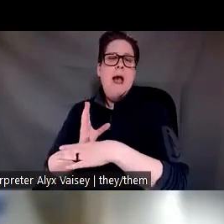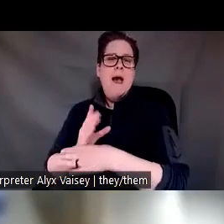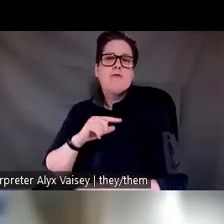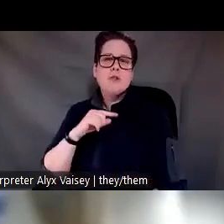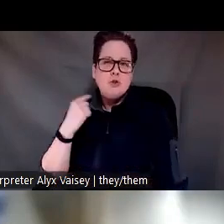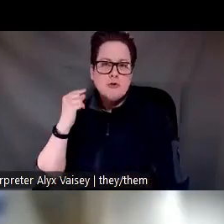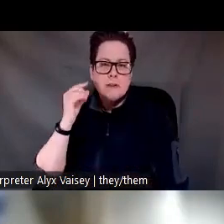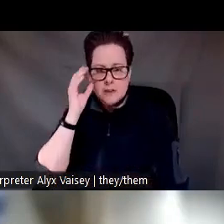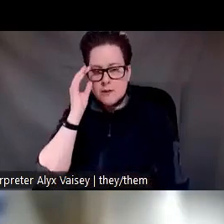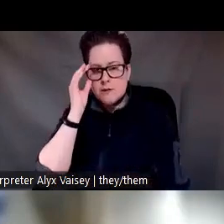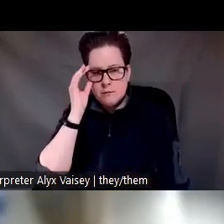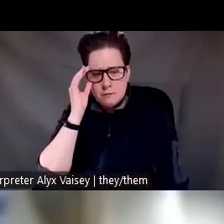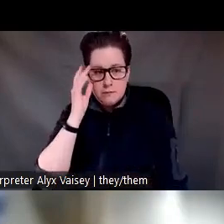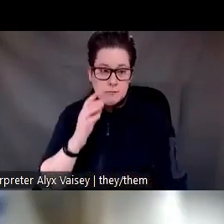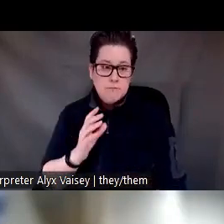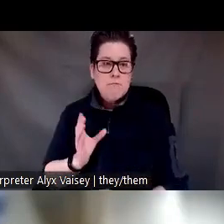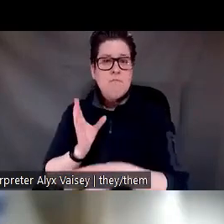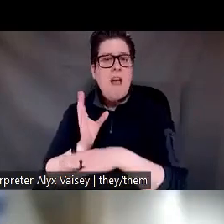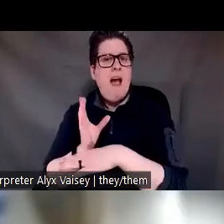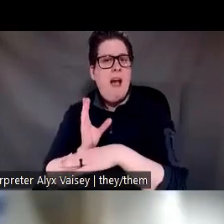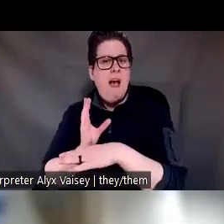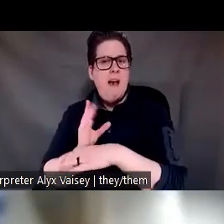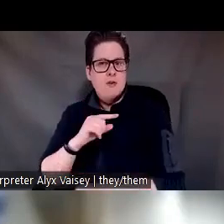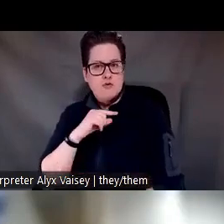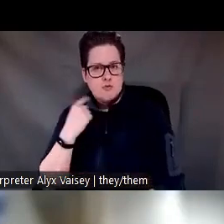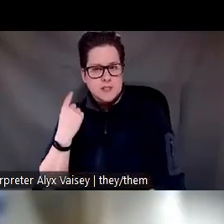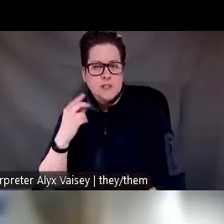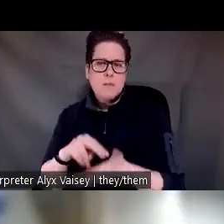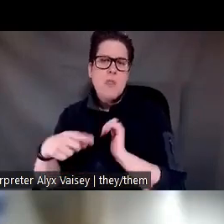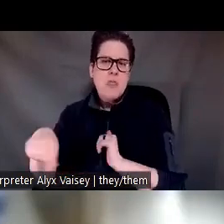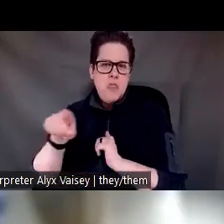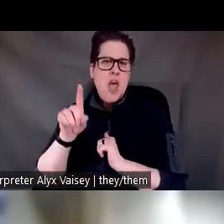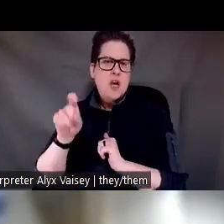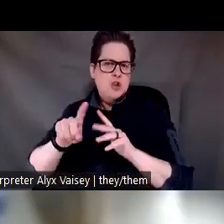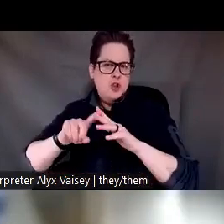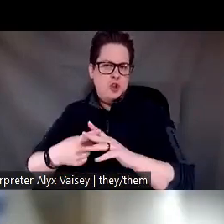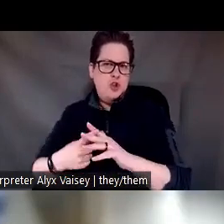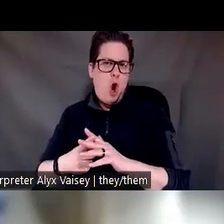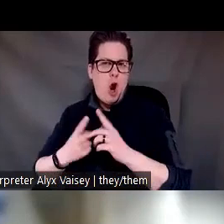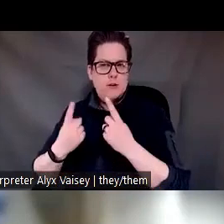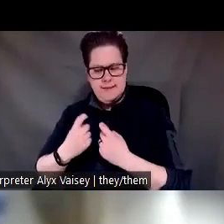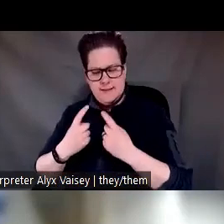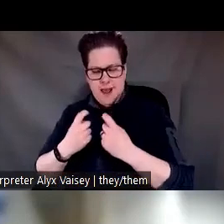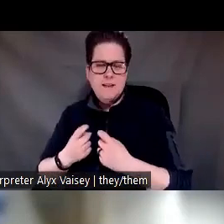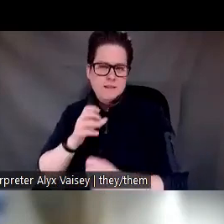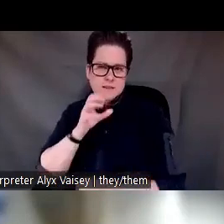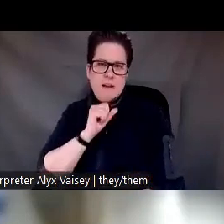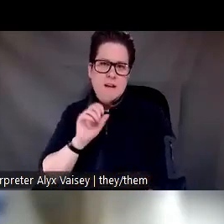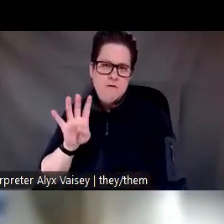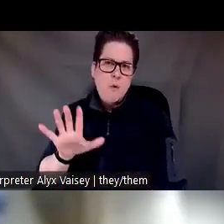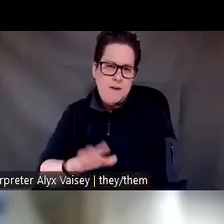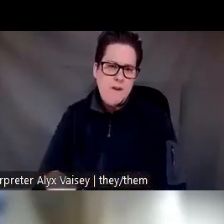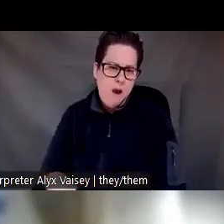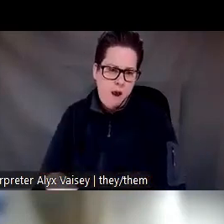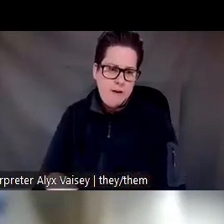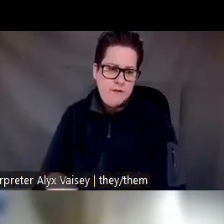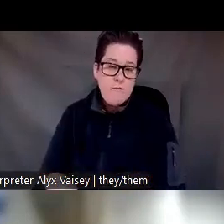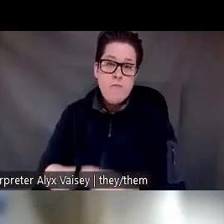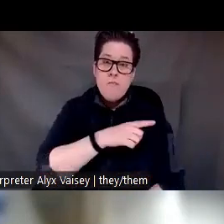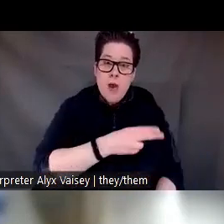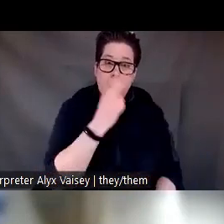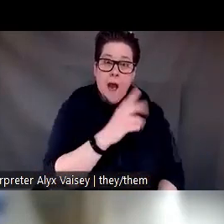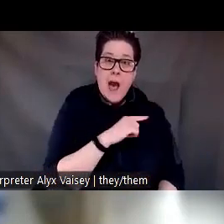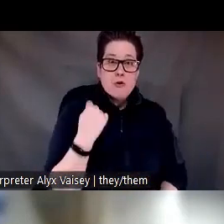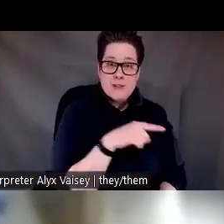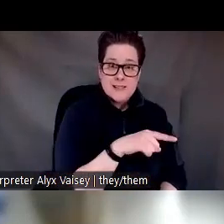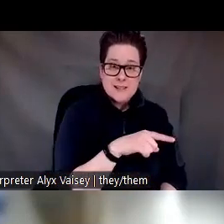risk. So average risk individuals should start screening at age 45, and high risk